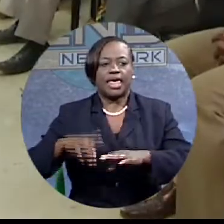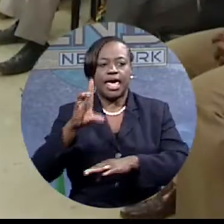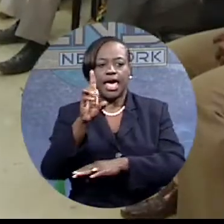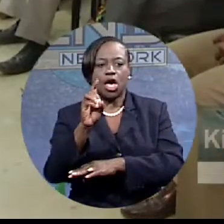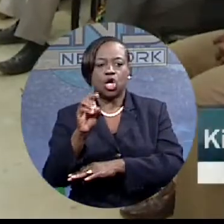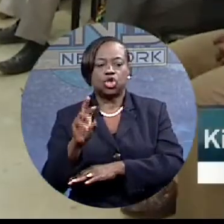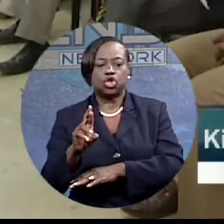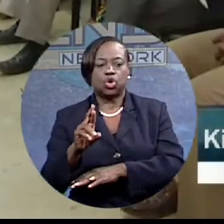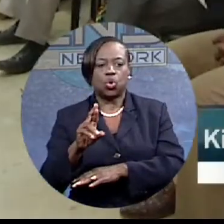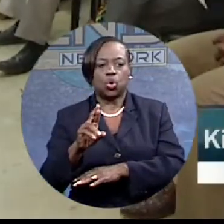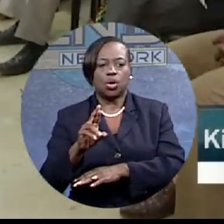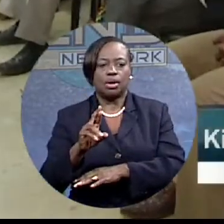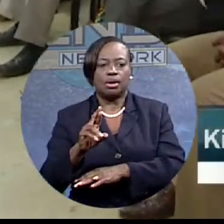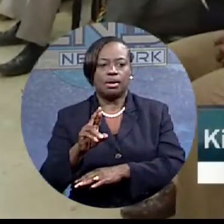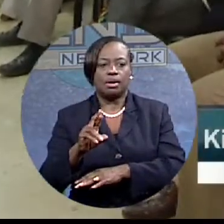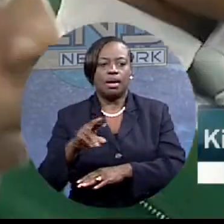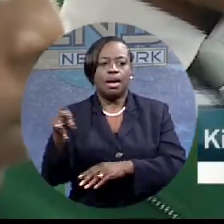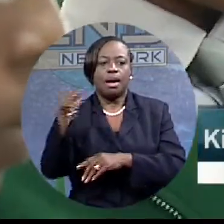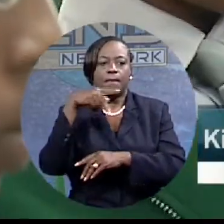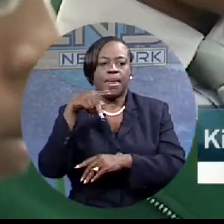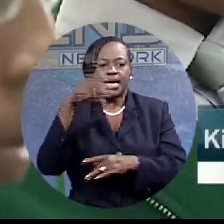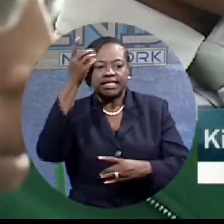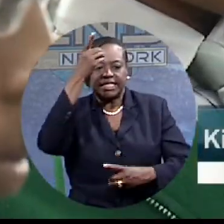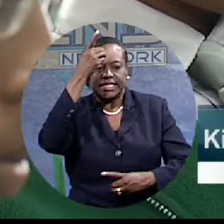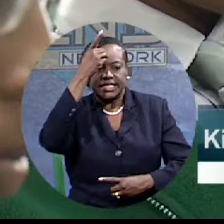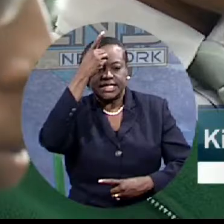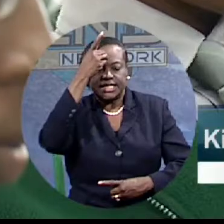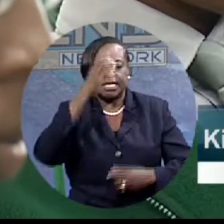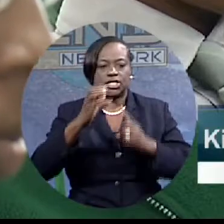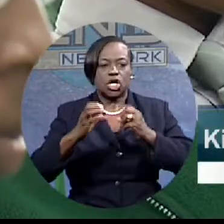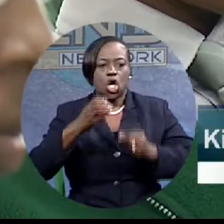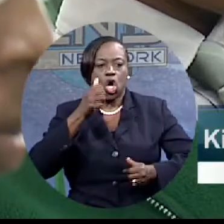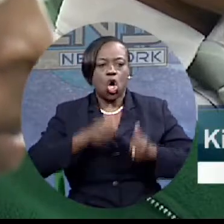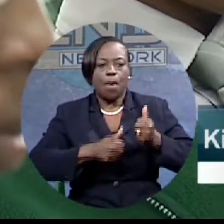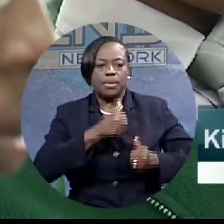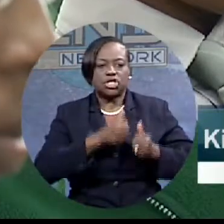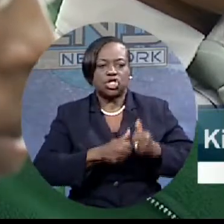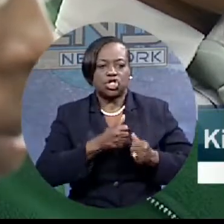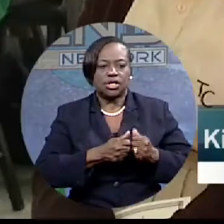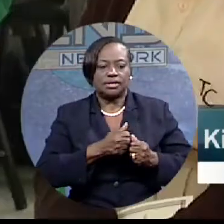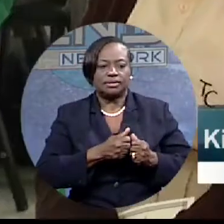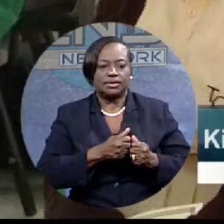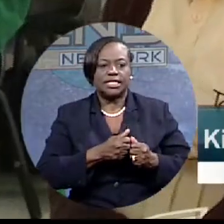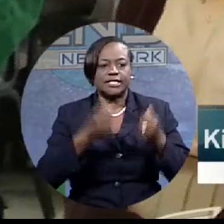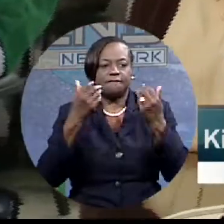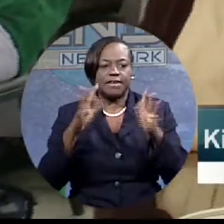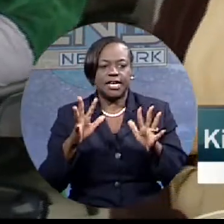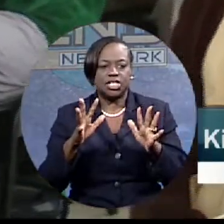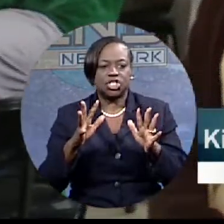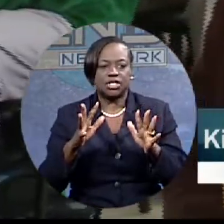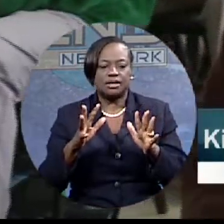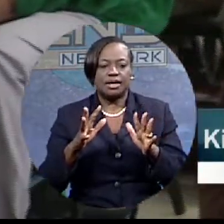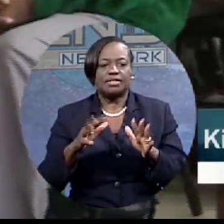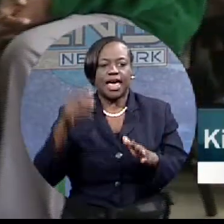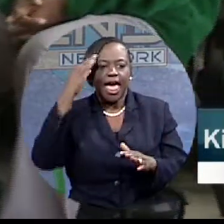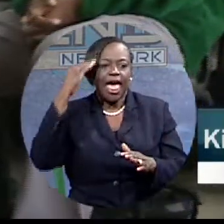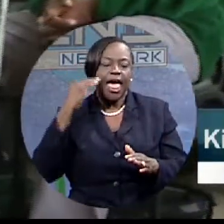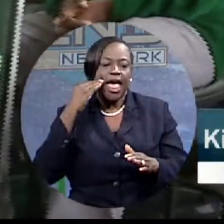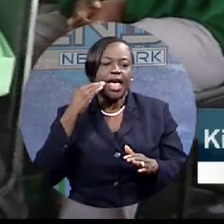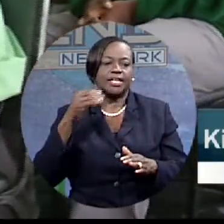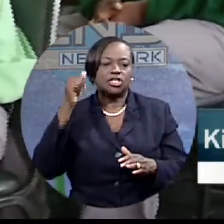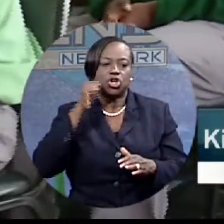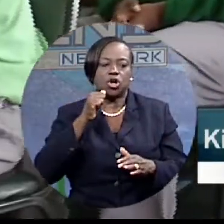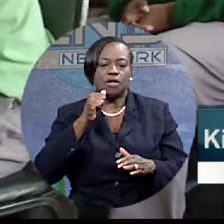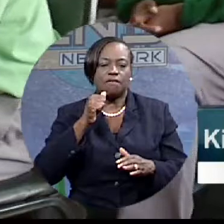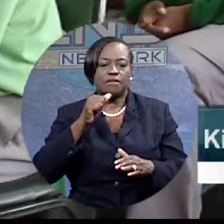Foundation speech competition may be over, it's not stopping one of the winners from educating the populace on the disease. Head girl at St. John's